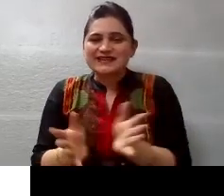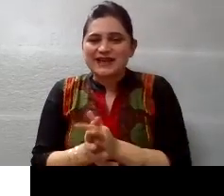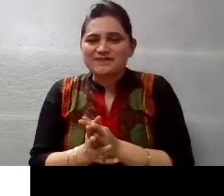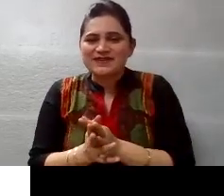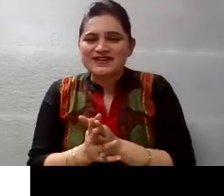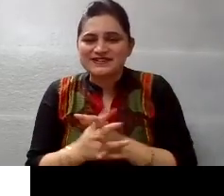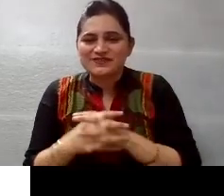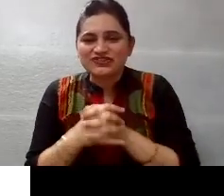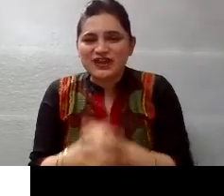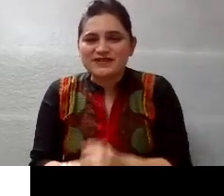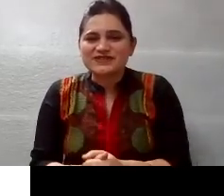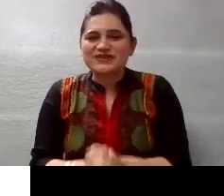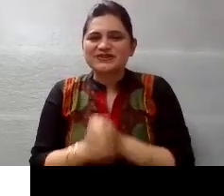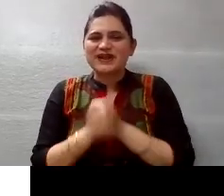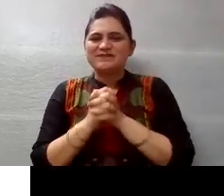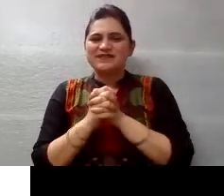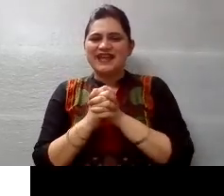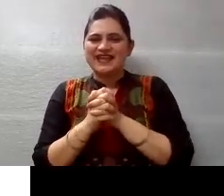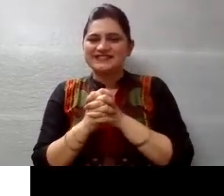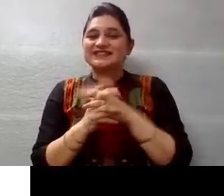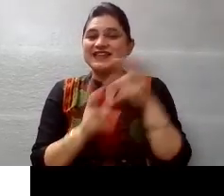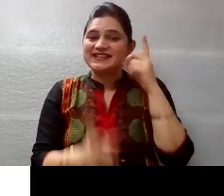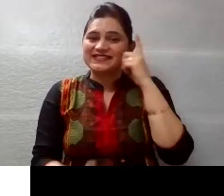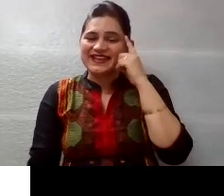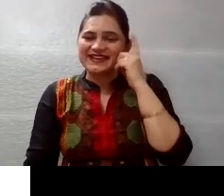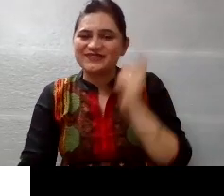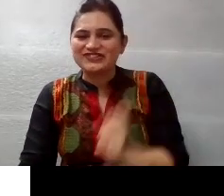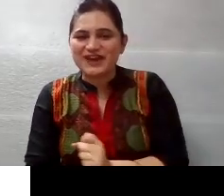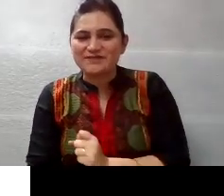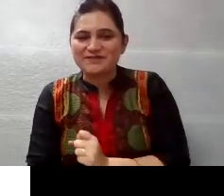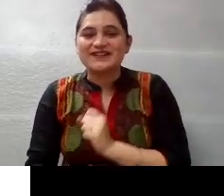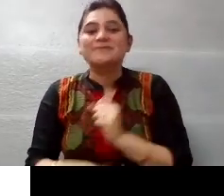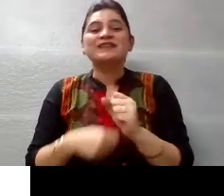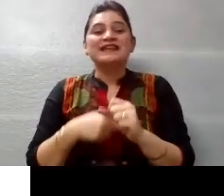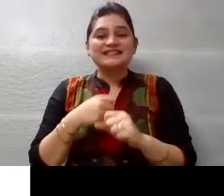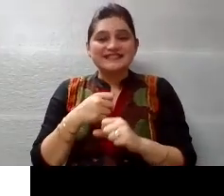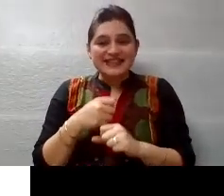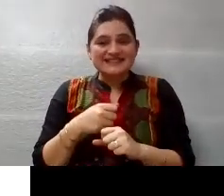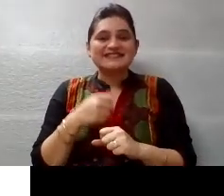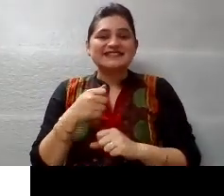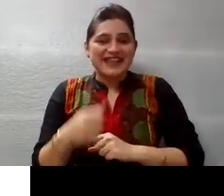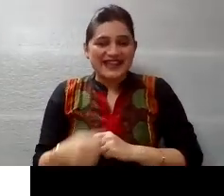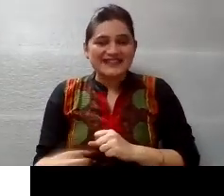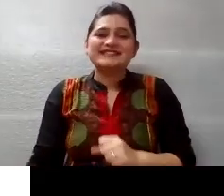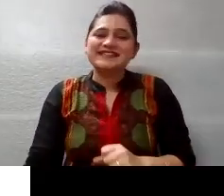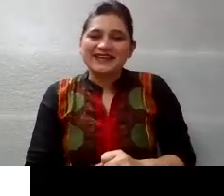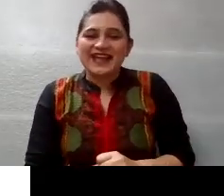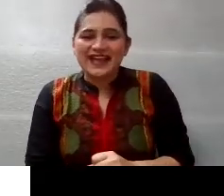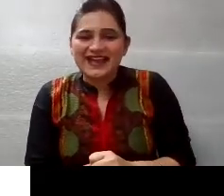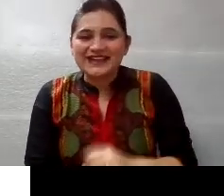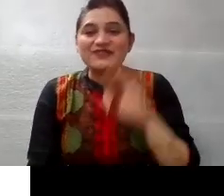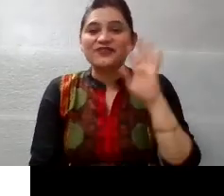see the numbers. Which number is going to come next? Think, think, which number? Six tens